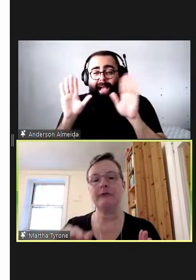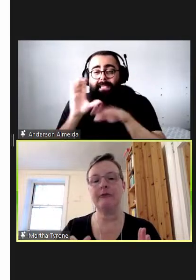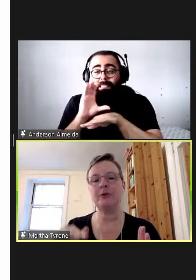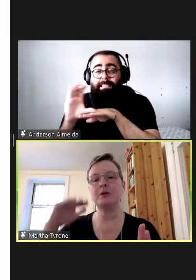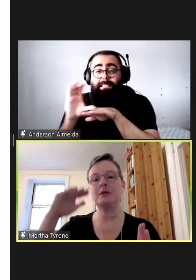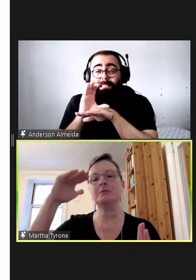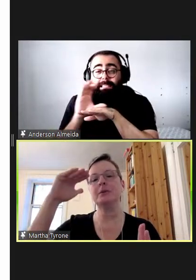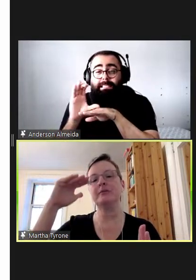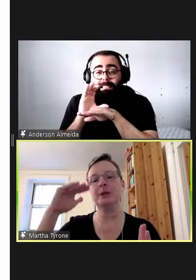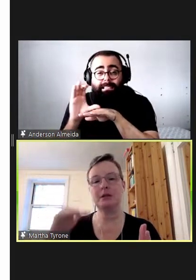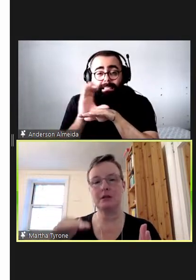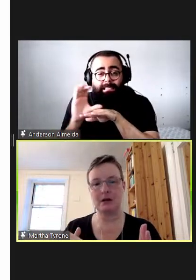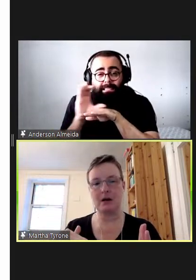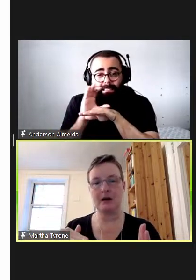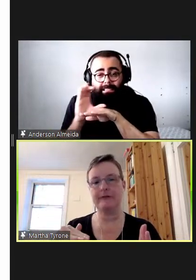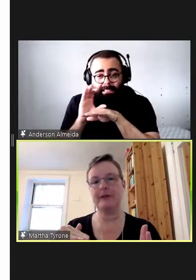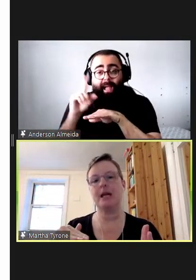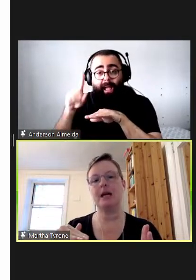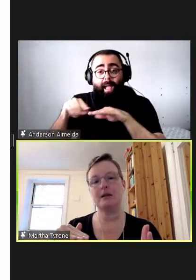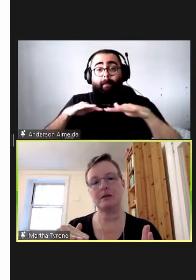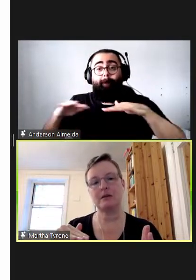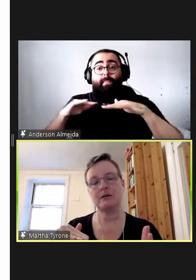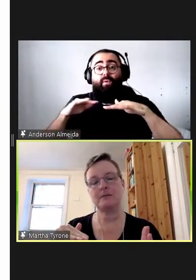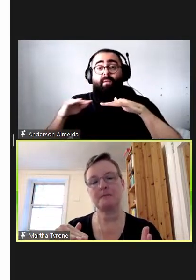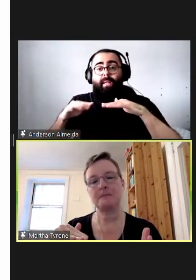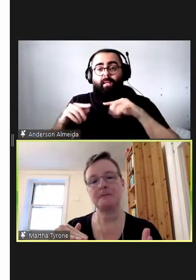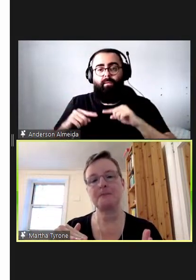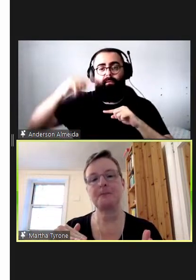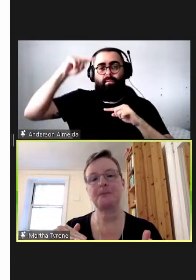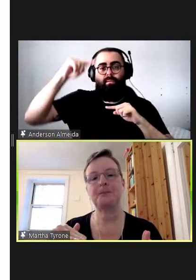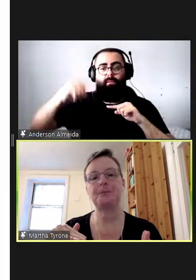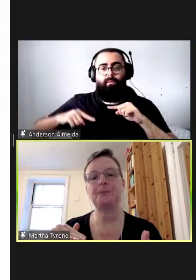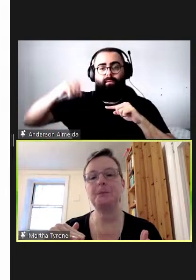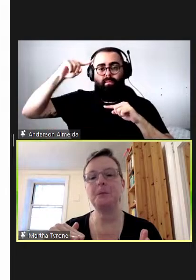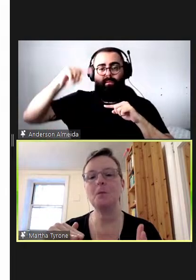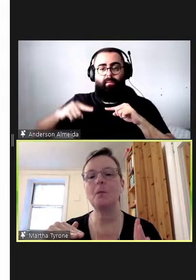is the vertical movement of the hand.